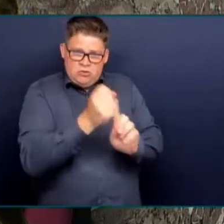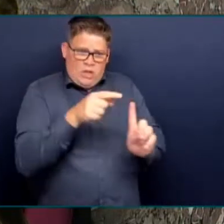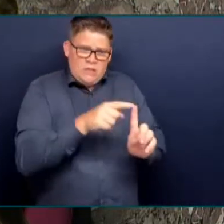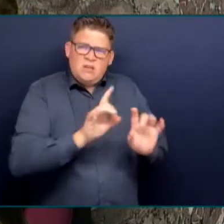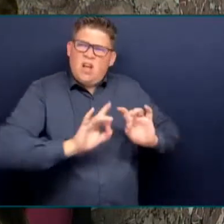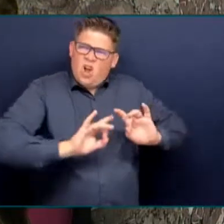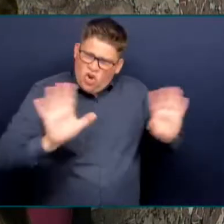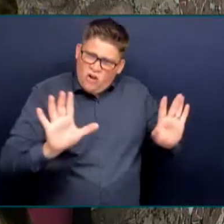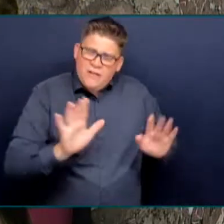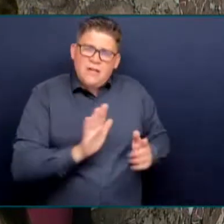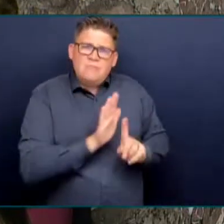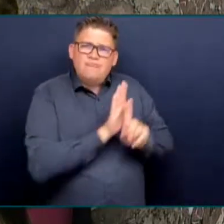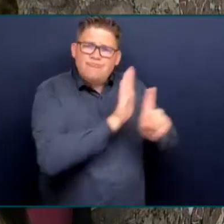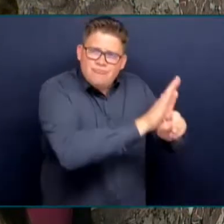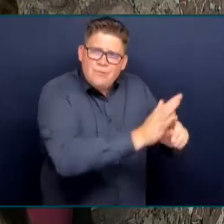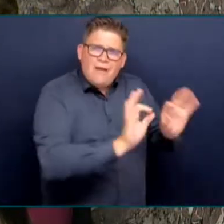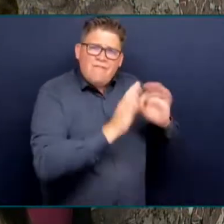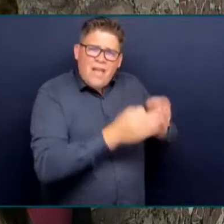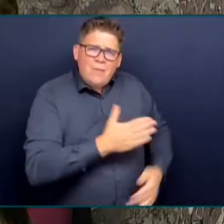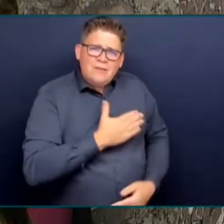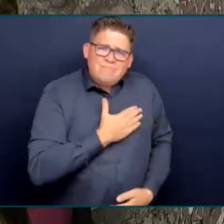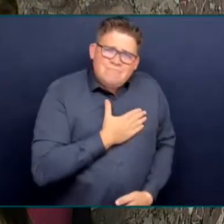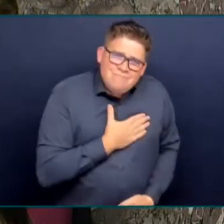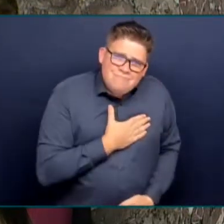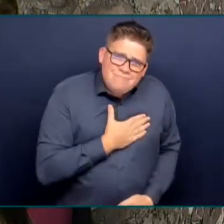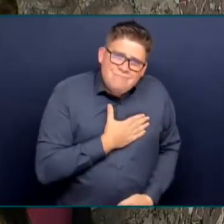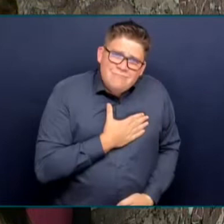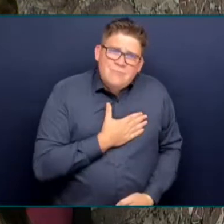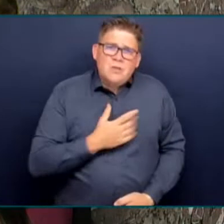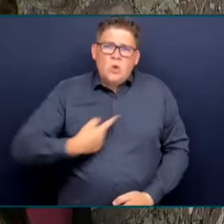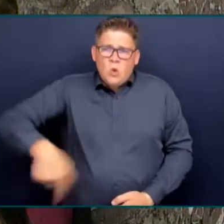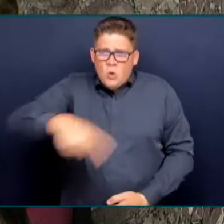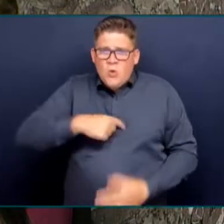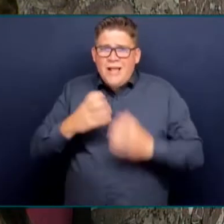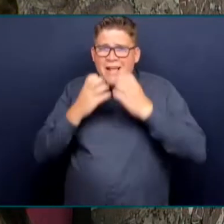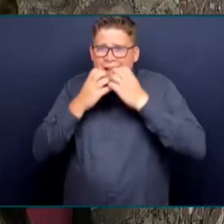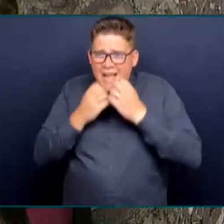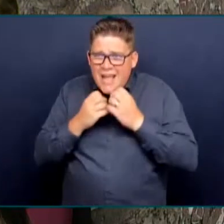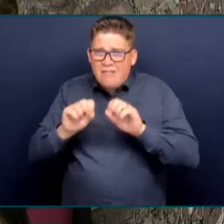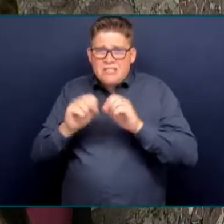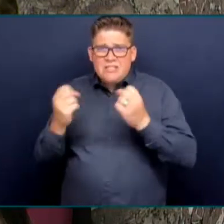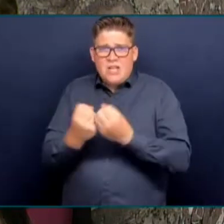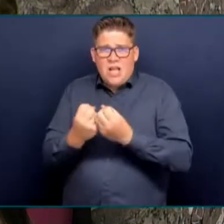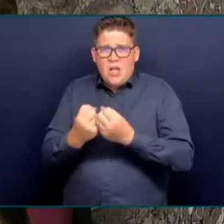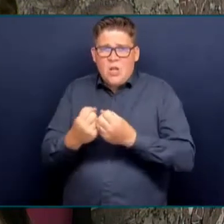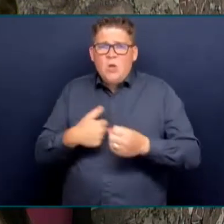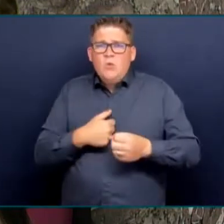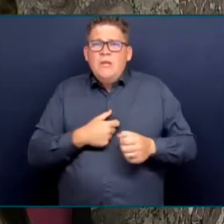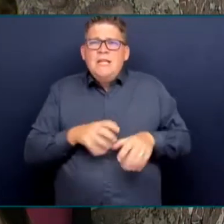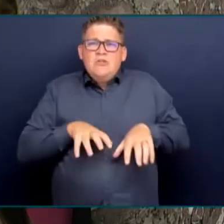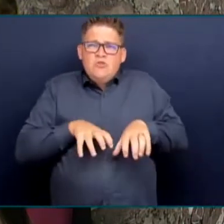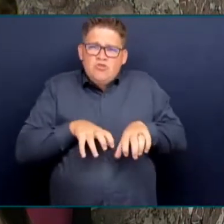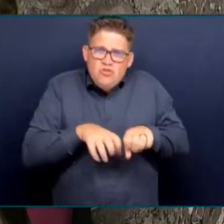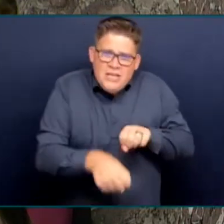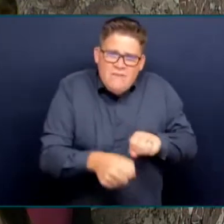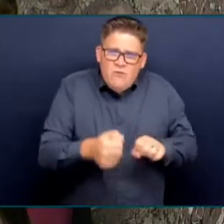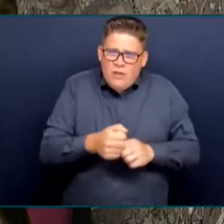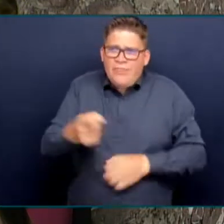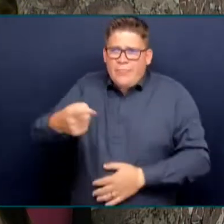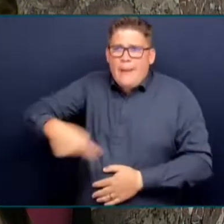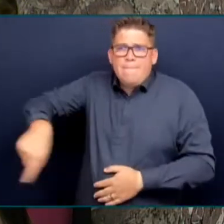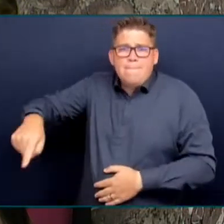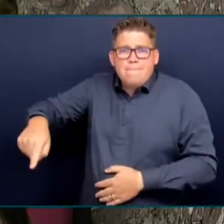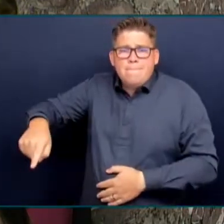we're a caring society, grieve with them and take every step we can to improve a public health care system which serves us